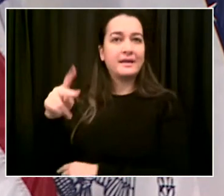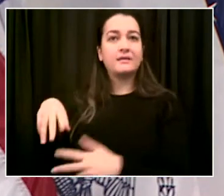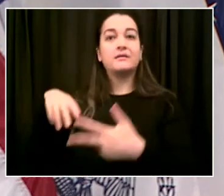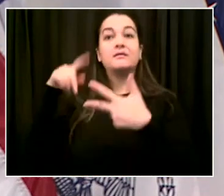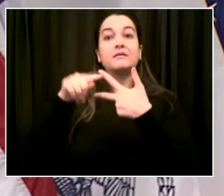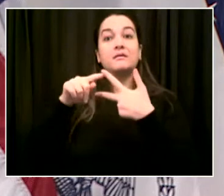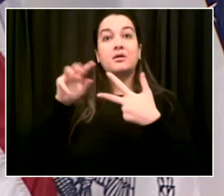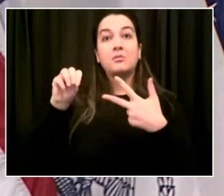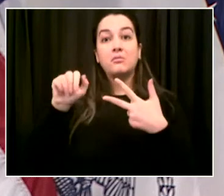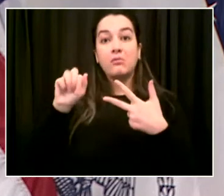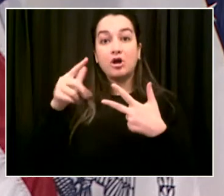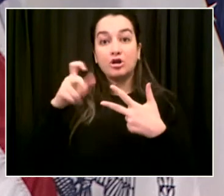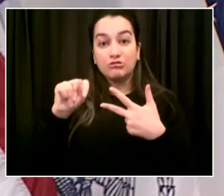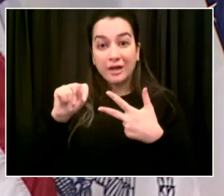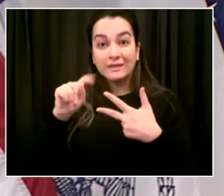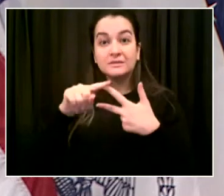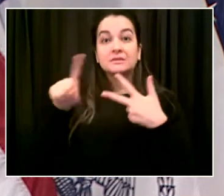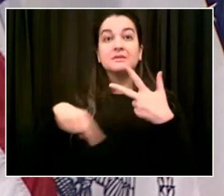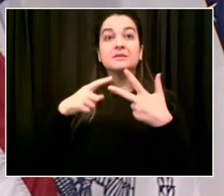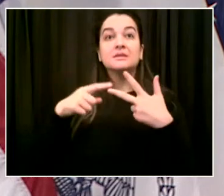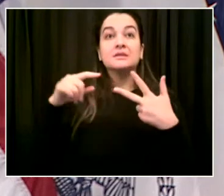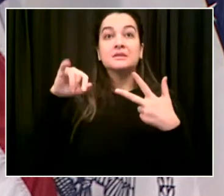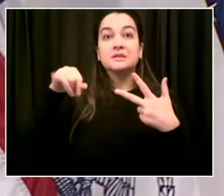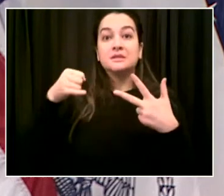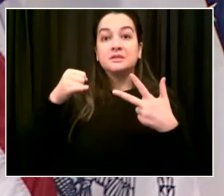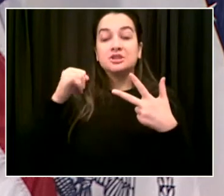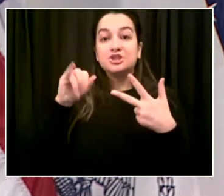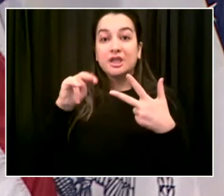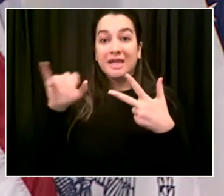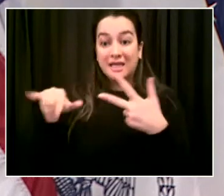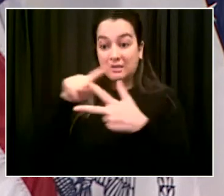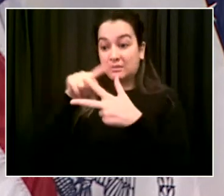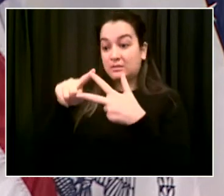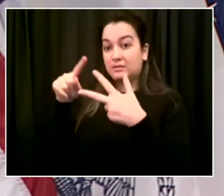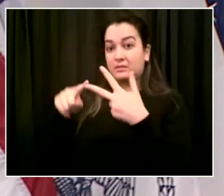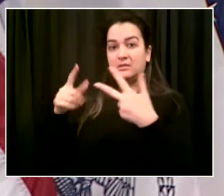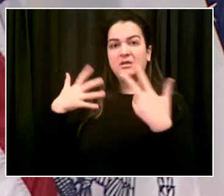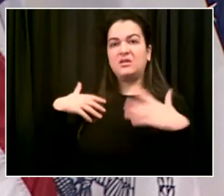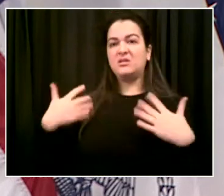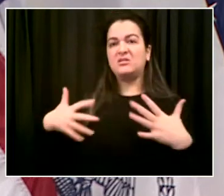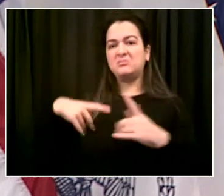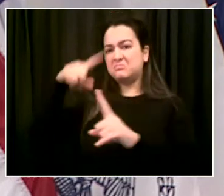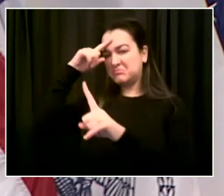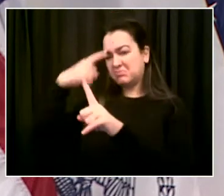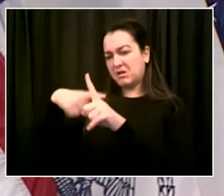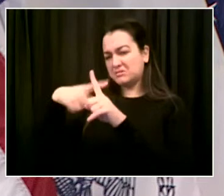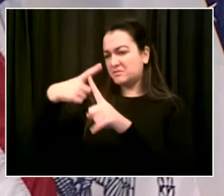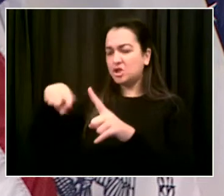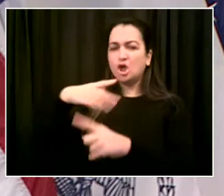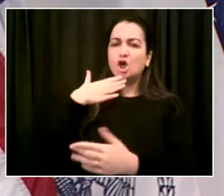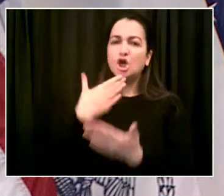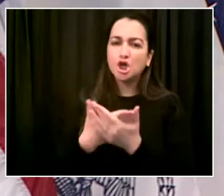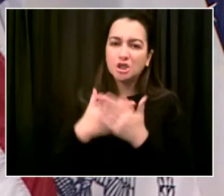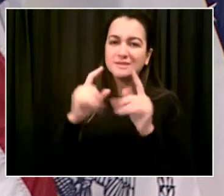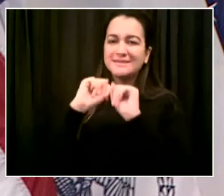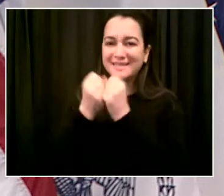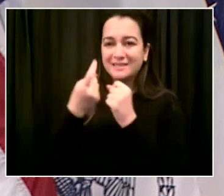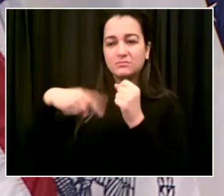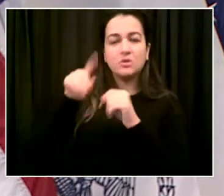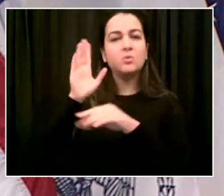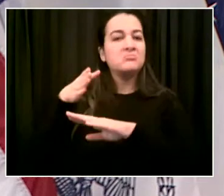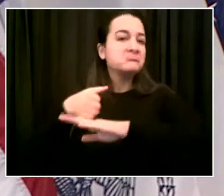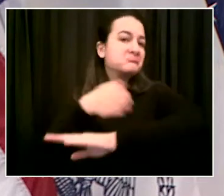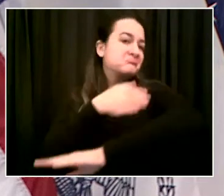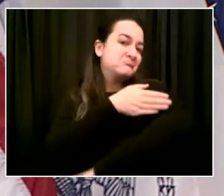a team, I think they bring the whole package. But this year, 2021, is going to be about urgency at DOT. Again, I'm